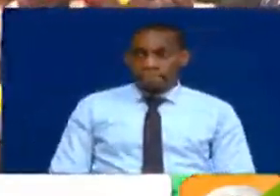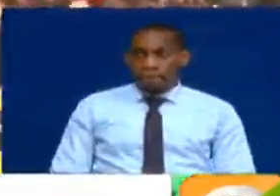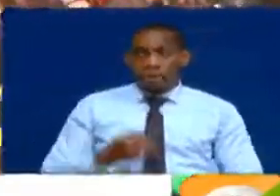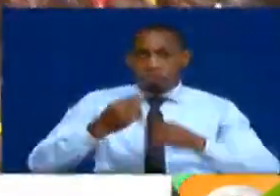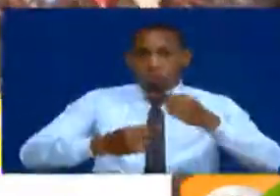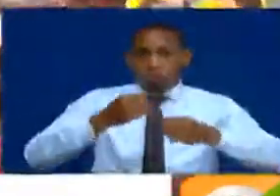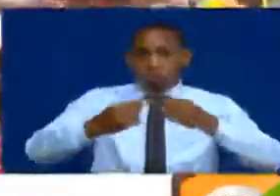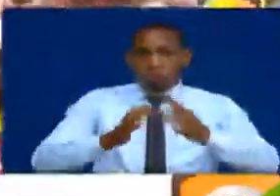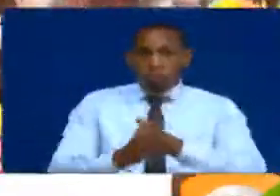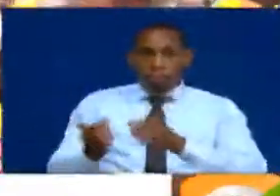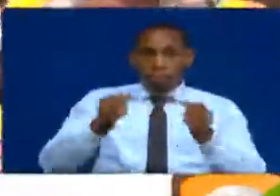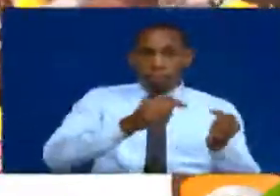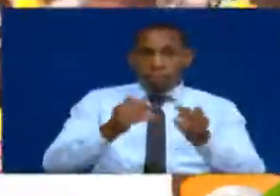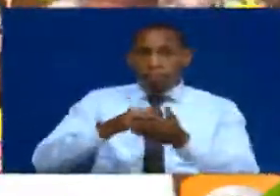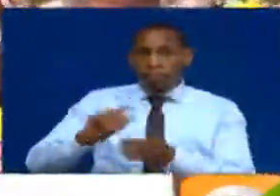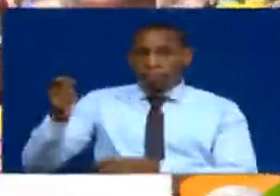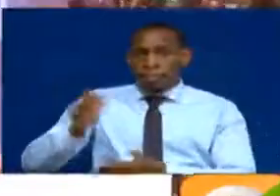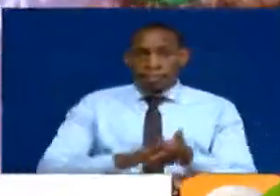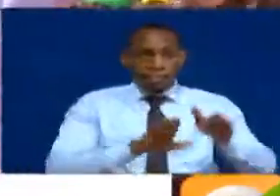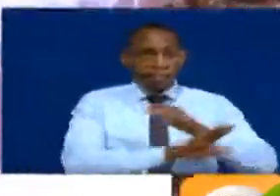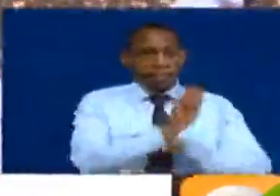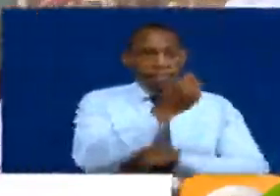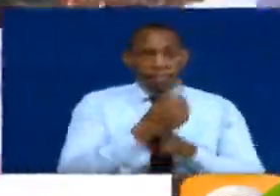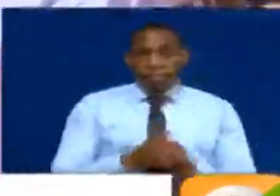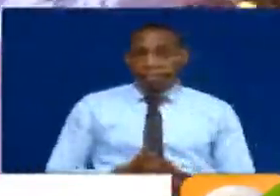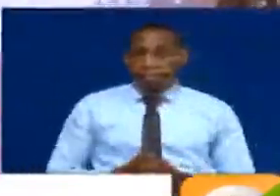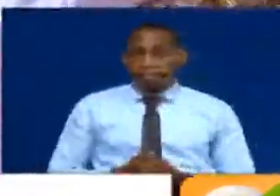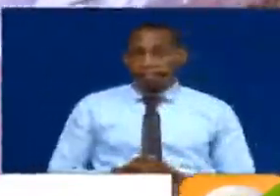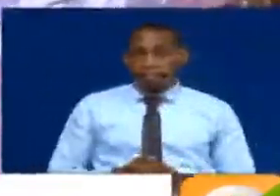In the ongoing feud between the president and his deputy,